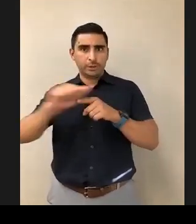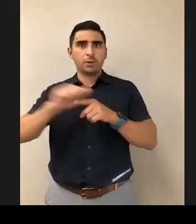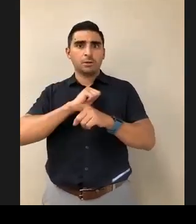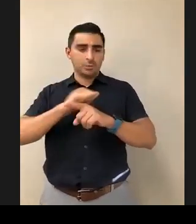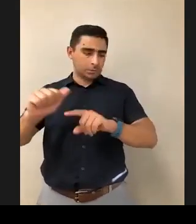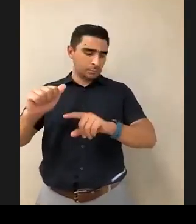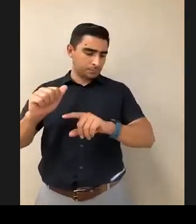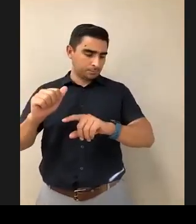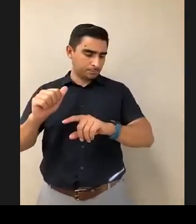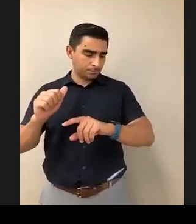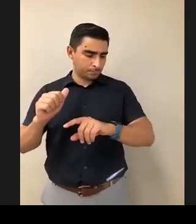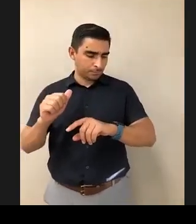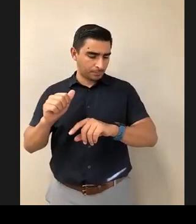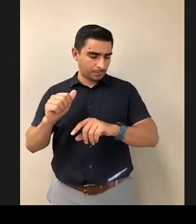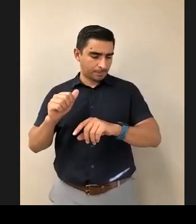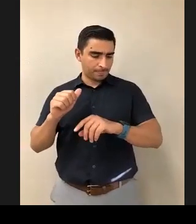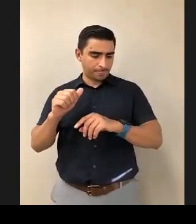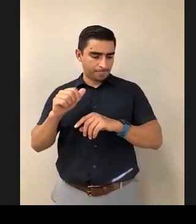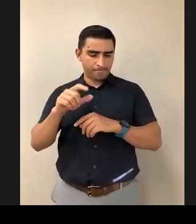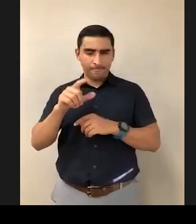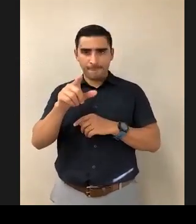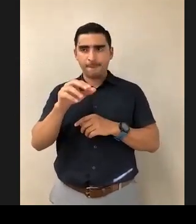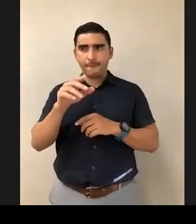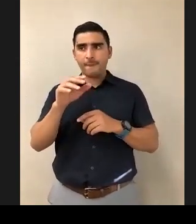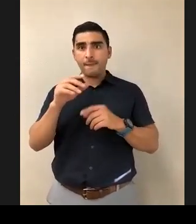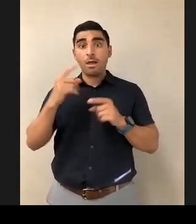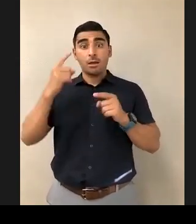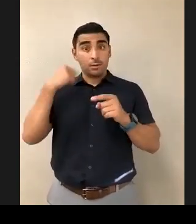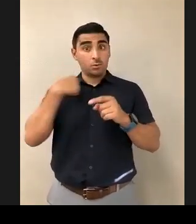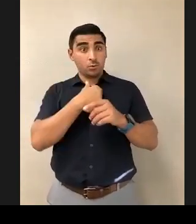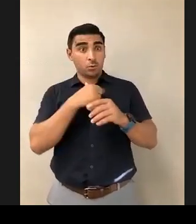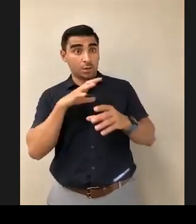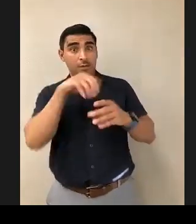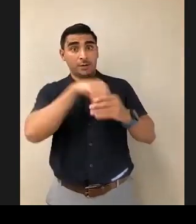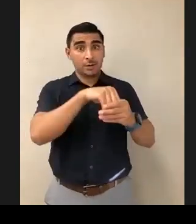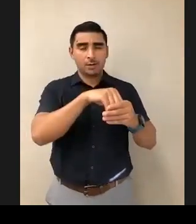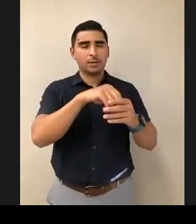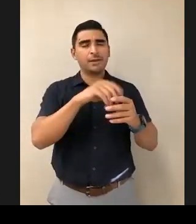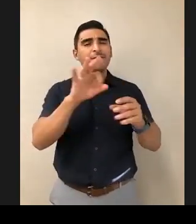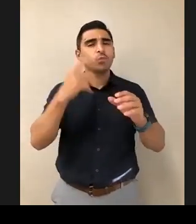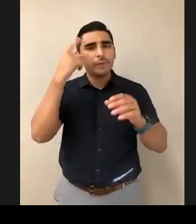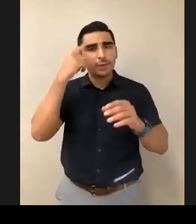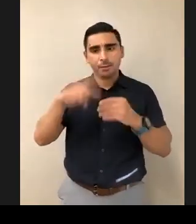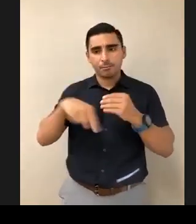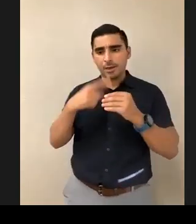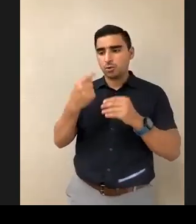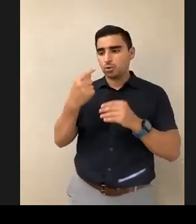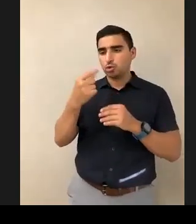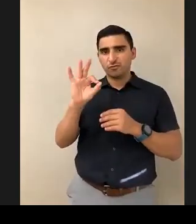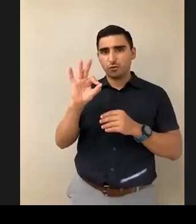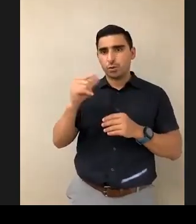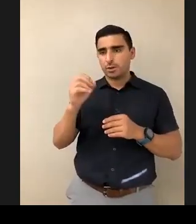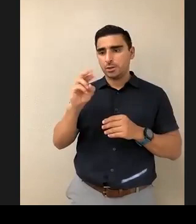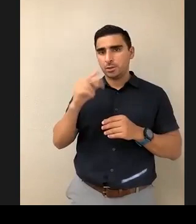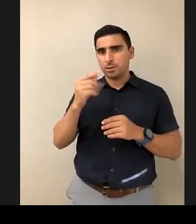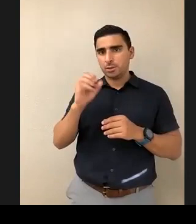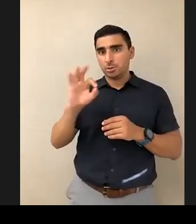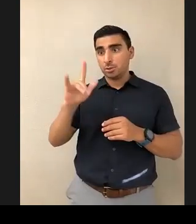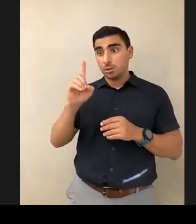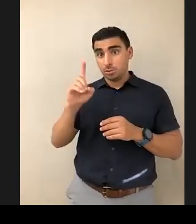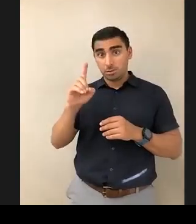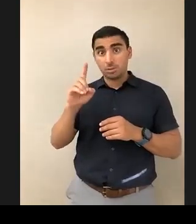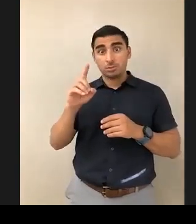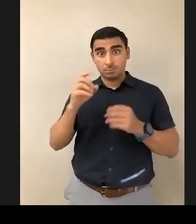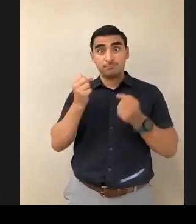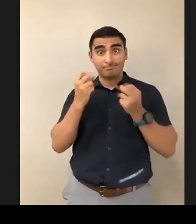be active bystanders, to engage, right? I think if we all look back at George Floyd, I think we're just as appalled as all the officers that were standing around